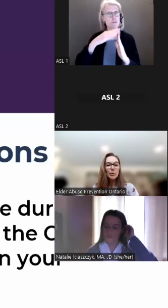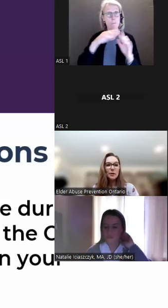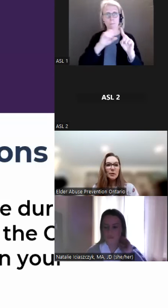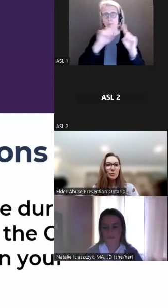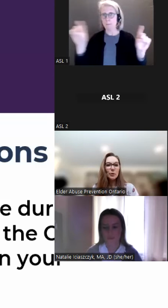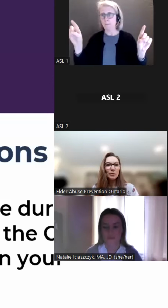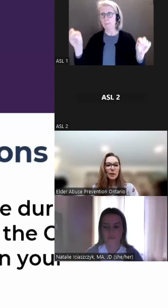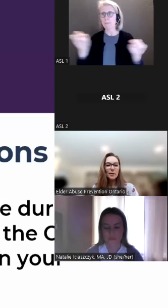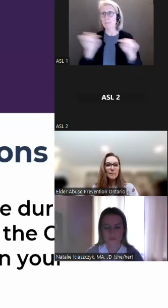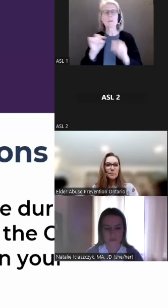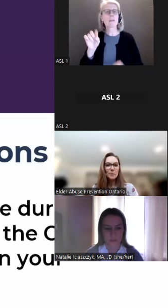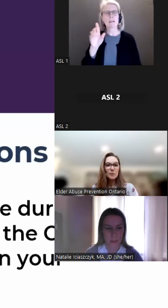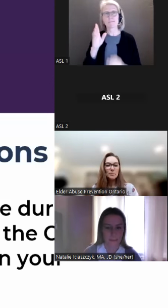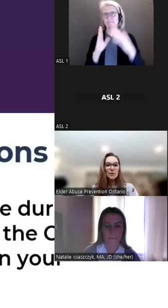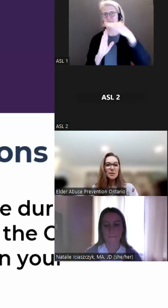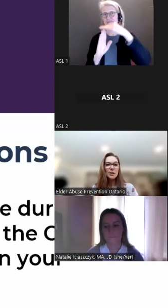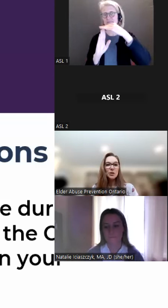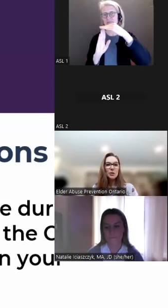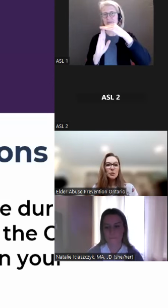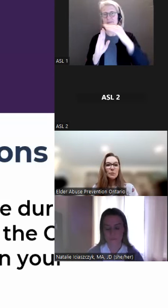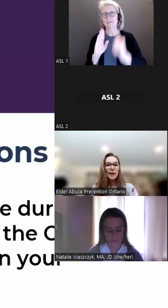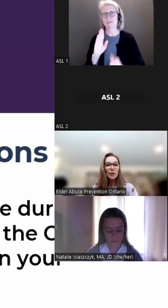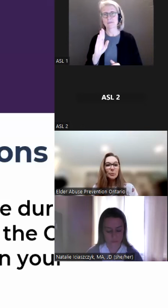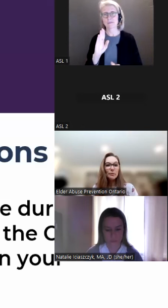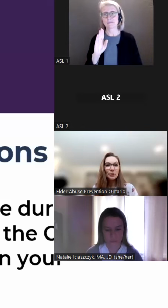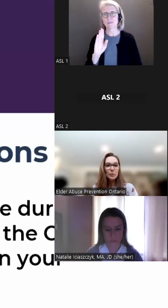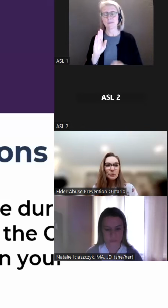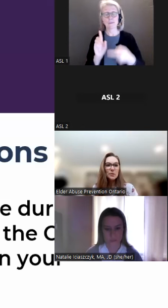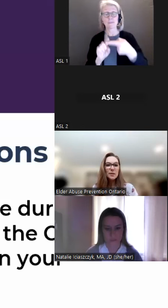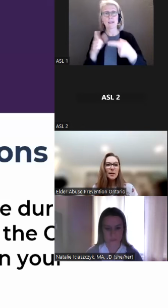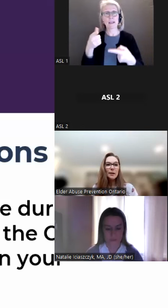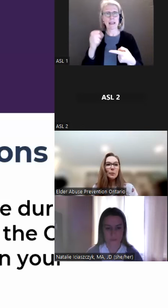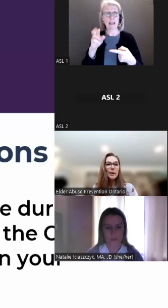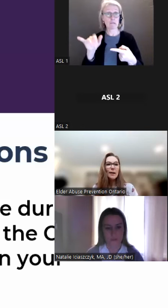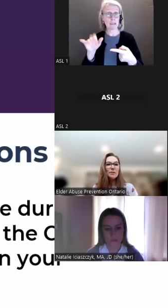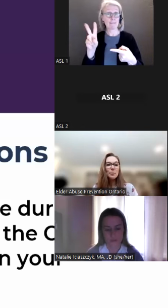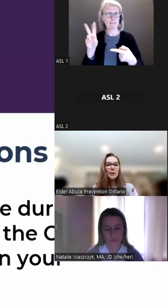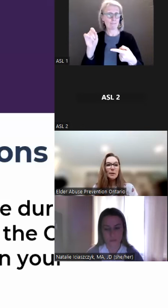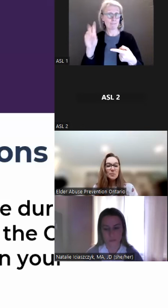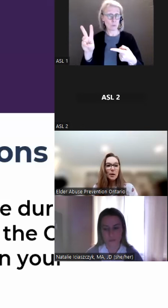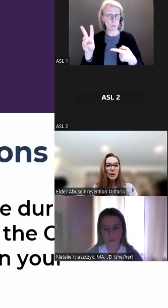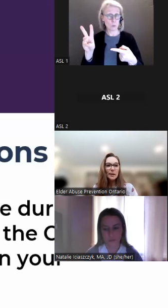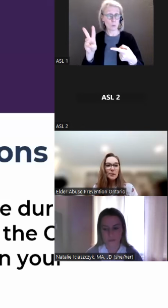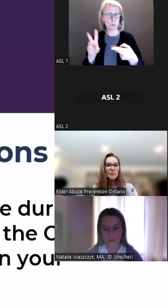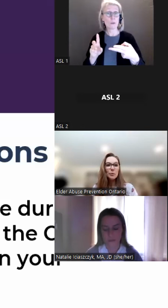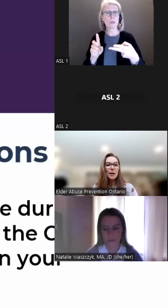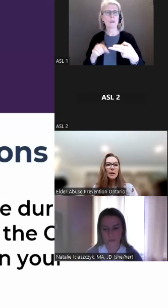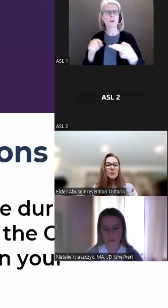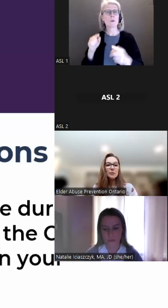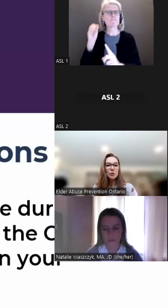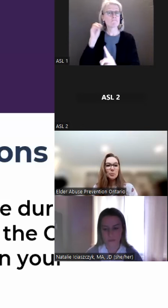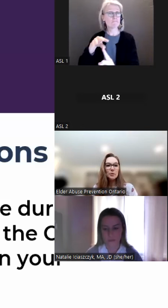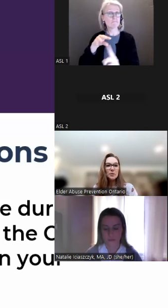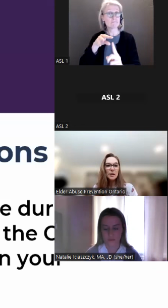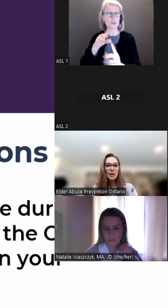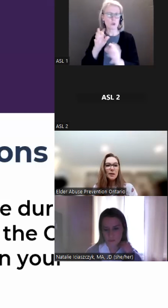you can put your presentation into gallery view to see that. We have spotlighted both